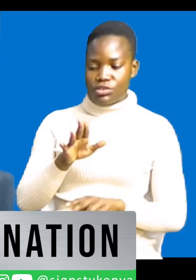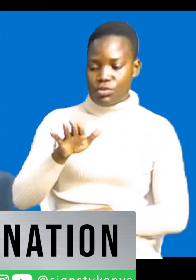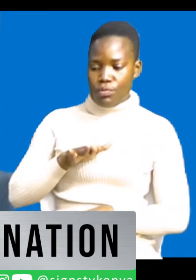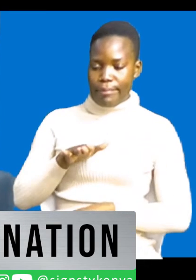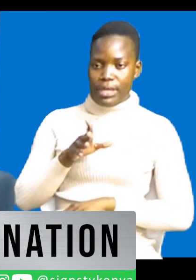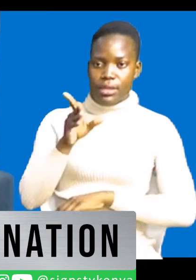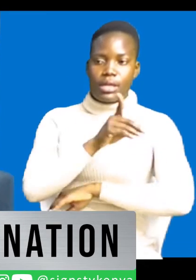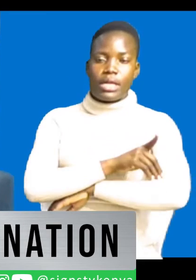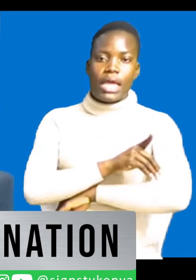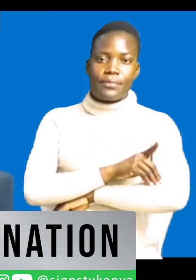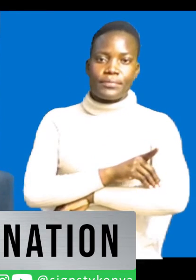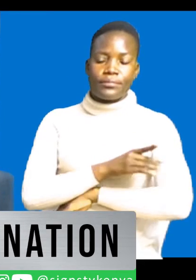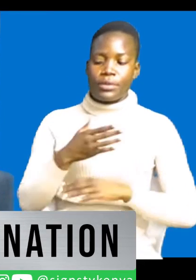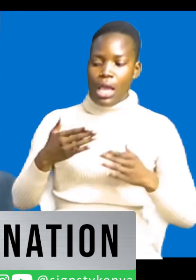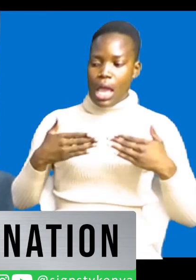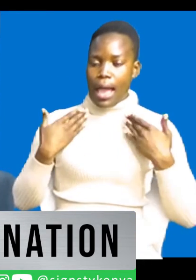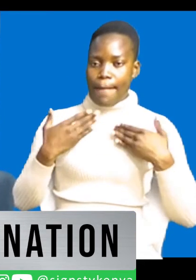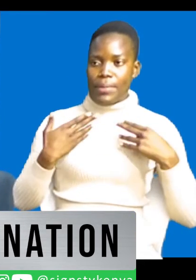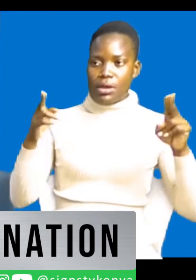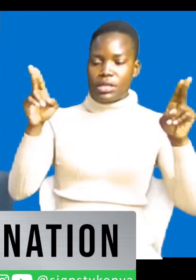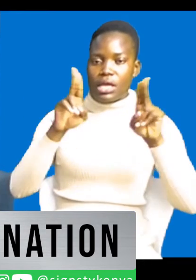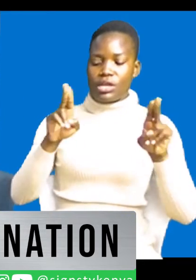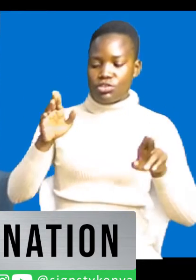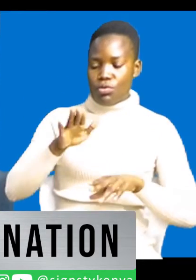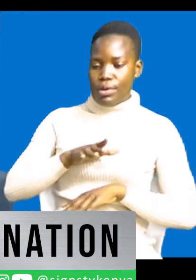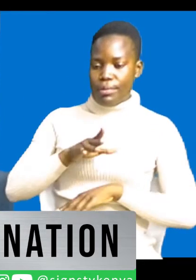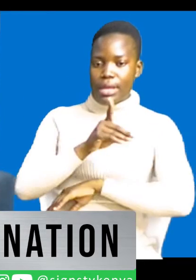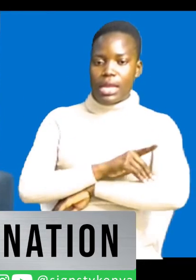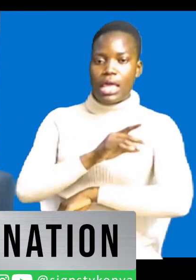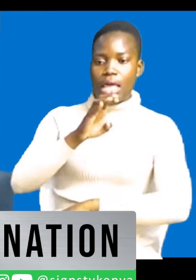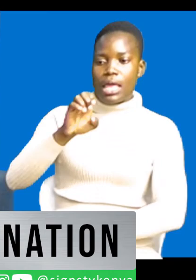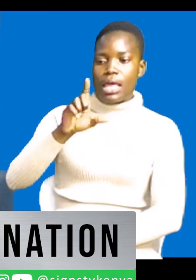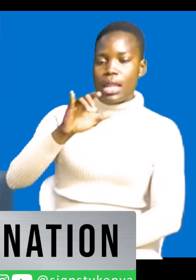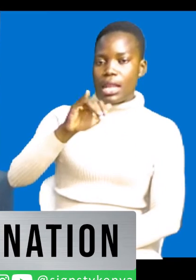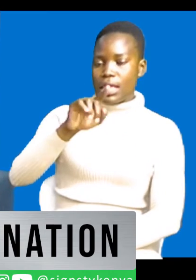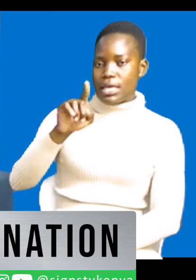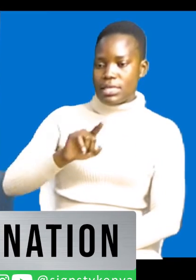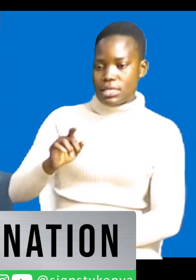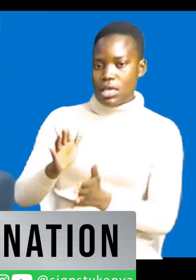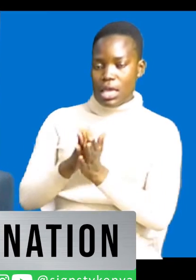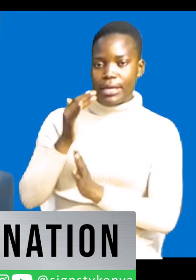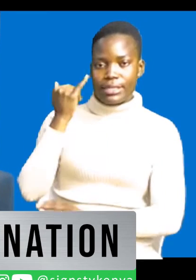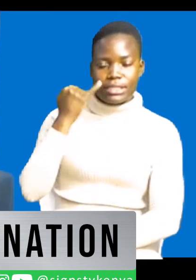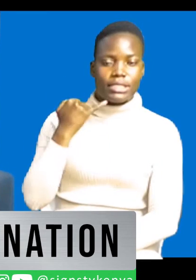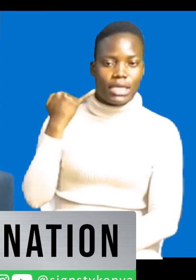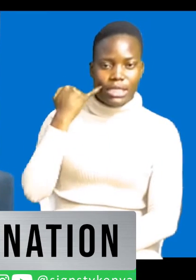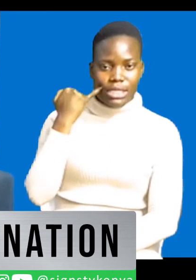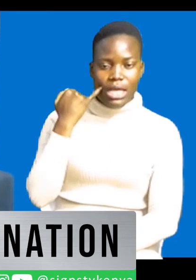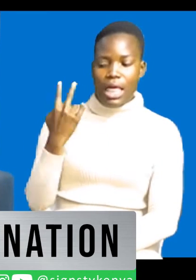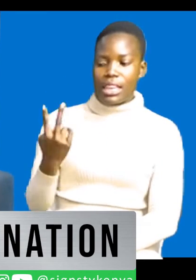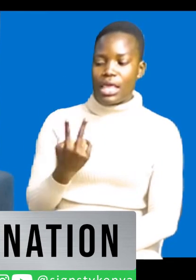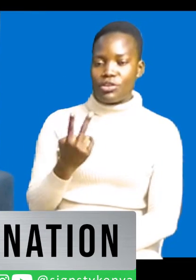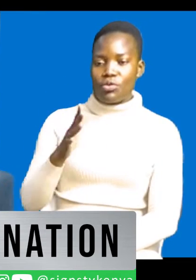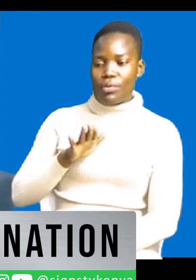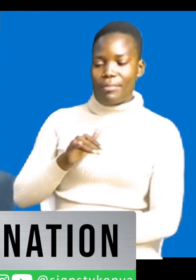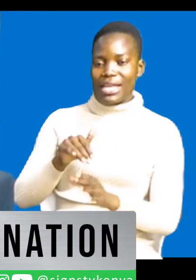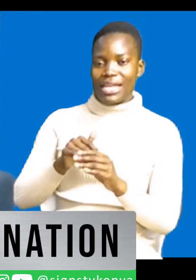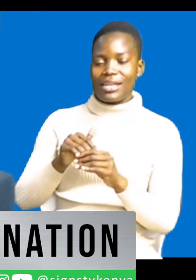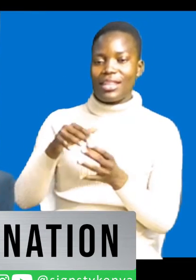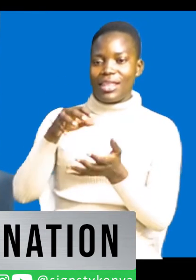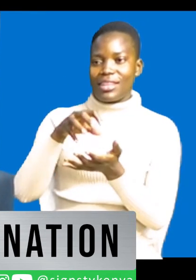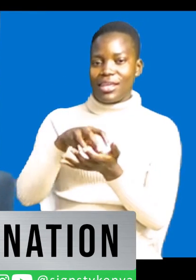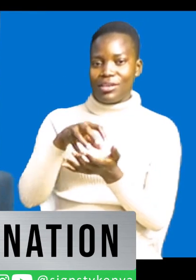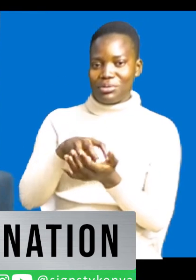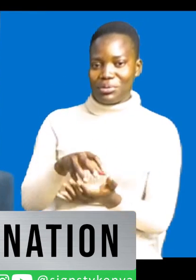by the way. Happy International Women's Day, Liz and Jedida Wafula. Thank you. The two women in the house.